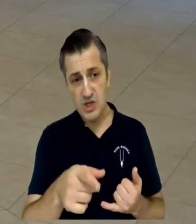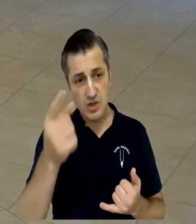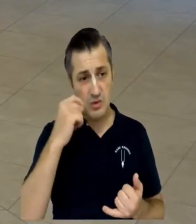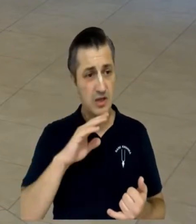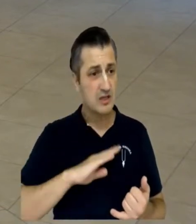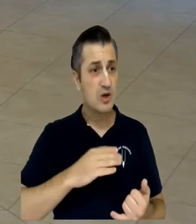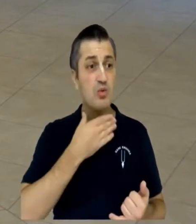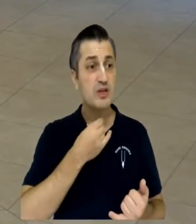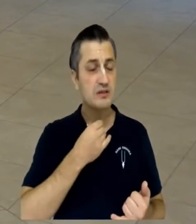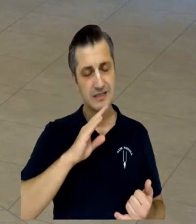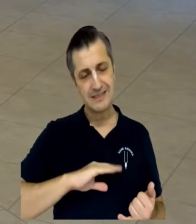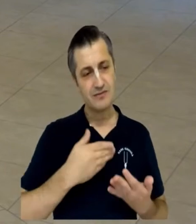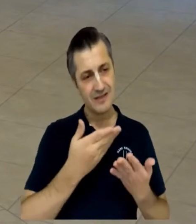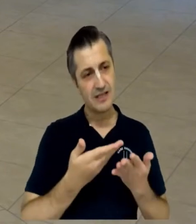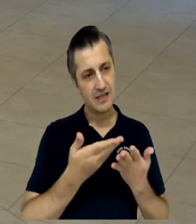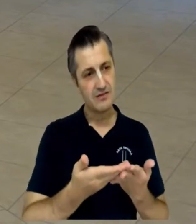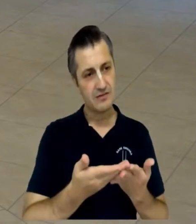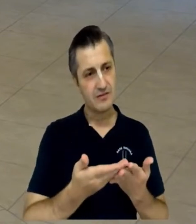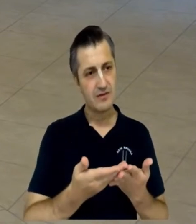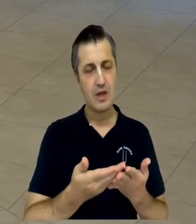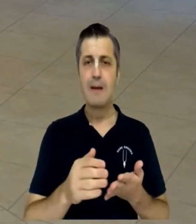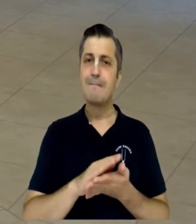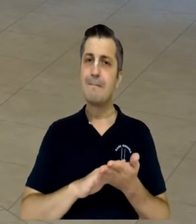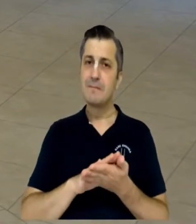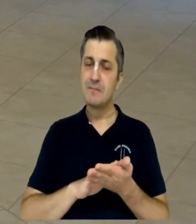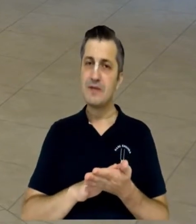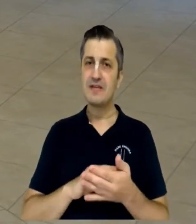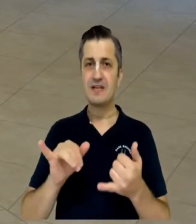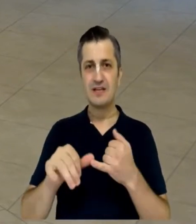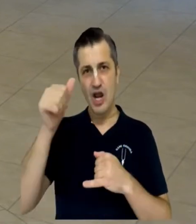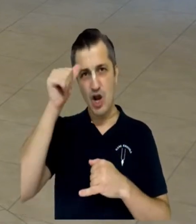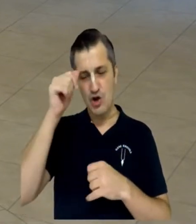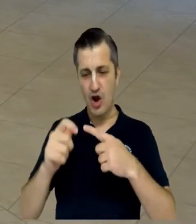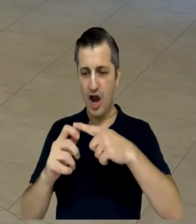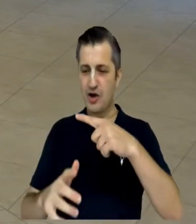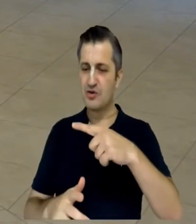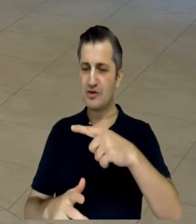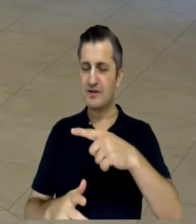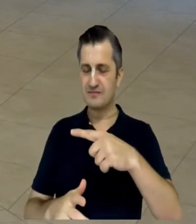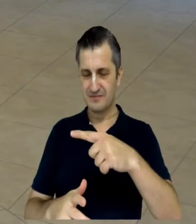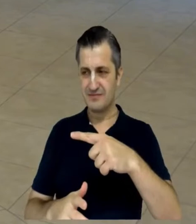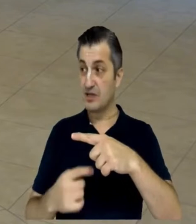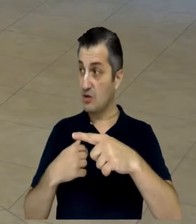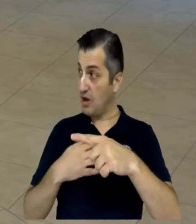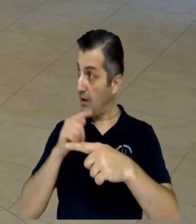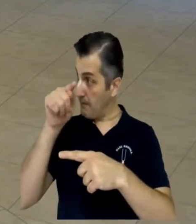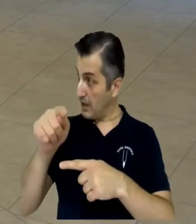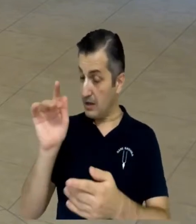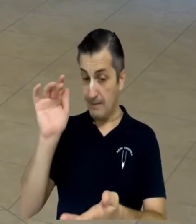actually, me driving this chariot into the middle of the battlefield for you to see both sides, the Kurus and the Pandavas,